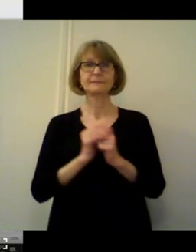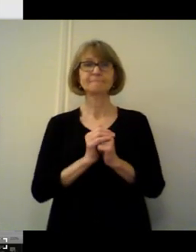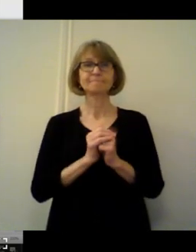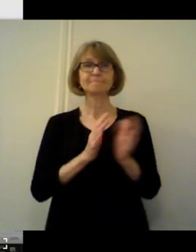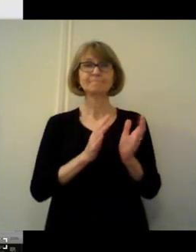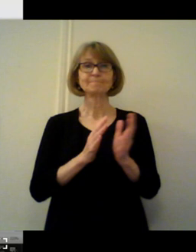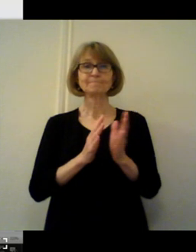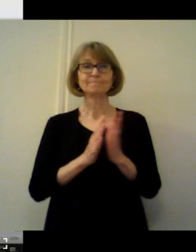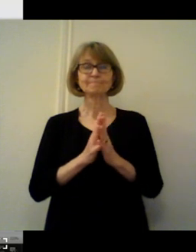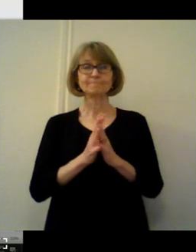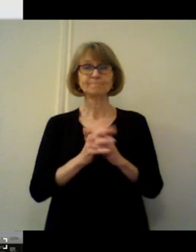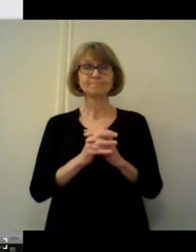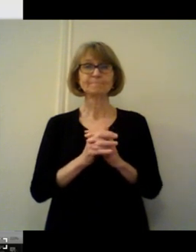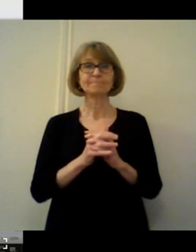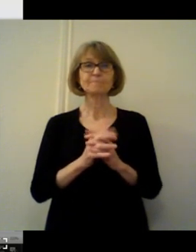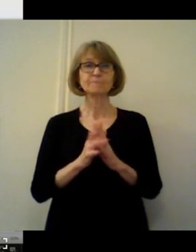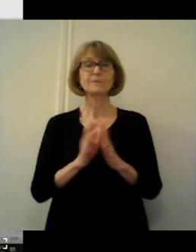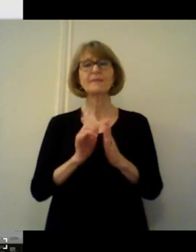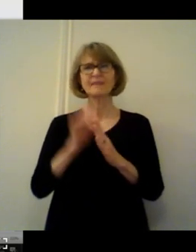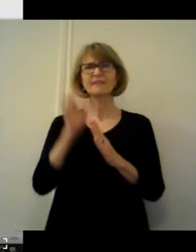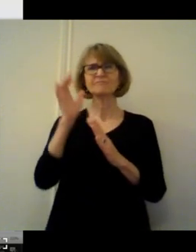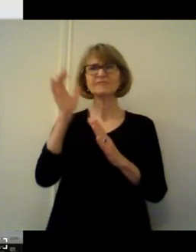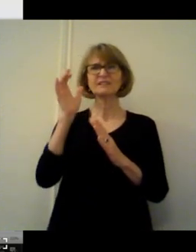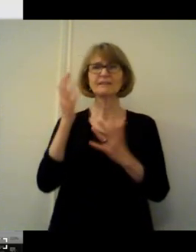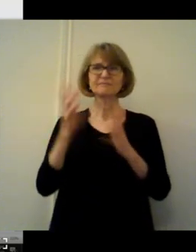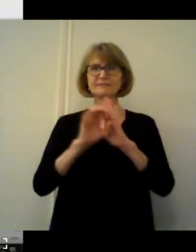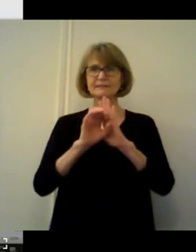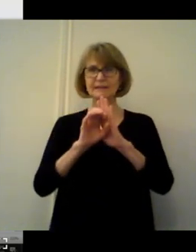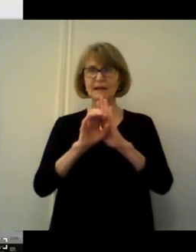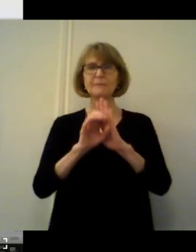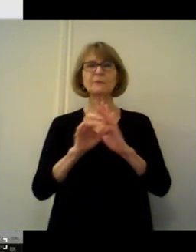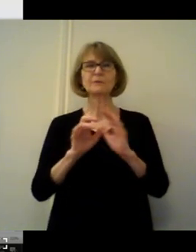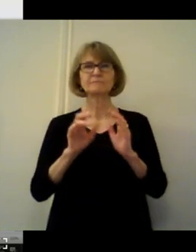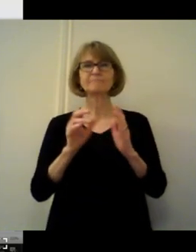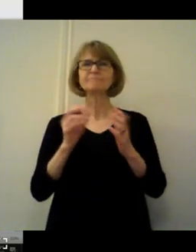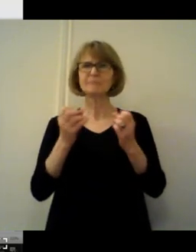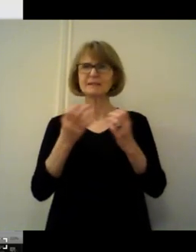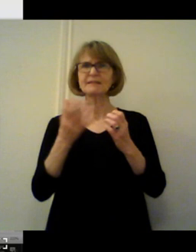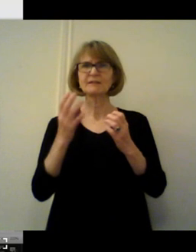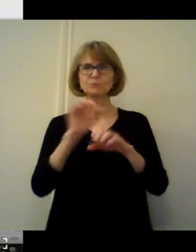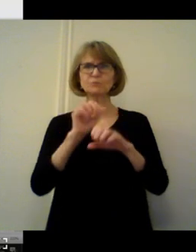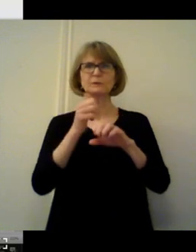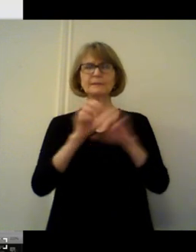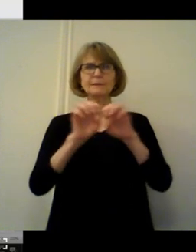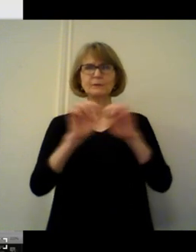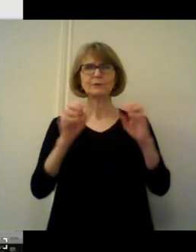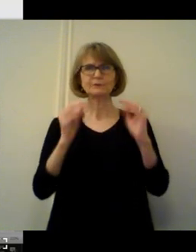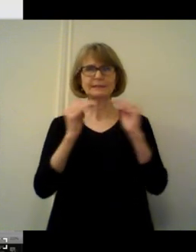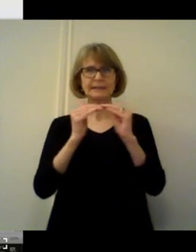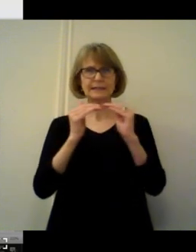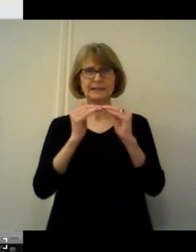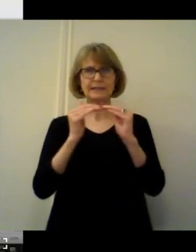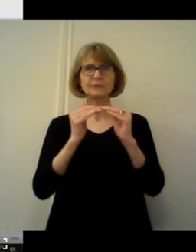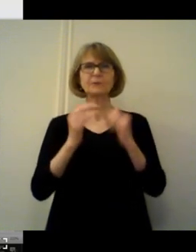Okay, so that's going to be the concept here. We're going to be setting a lot of things equal. Now we're also going to add things up to equal 180, but